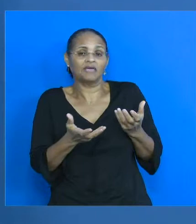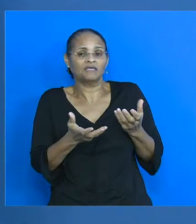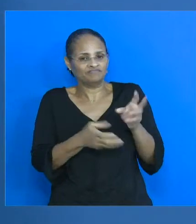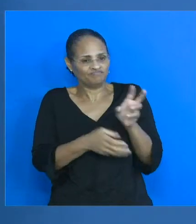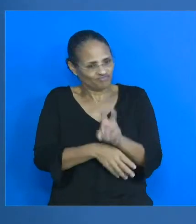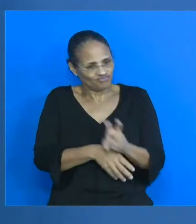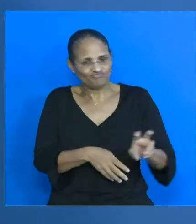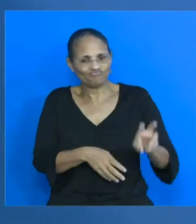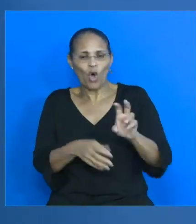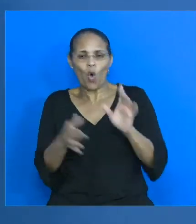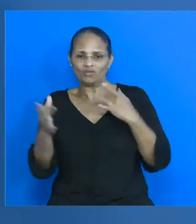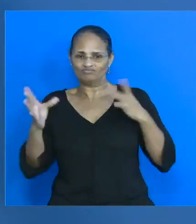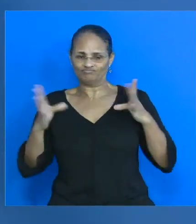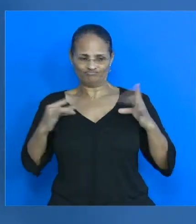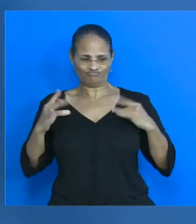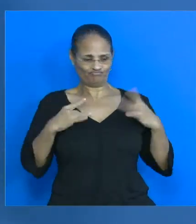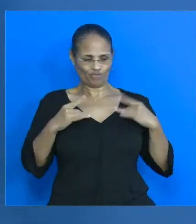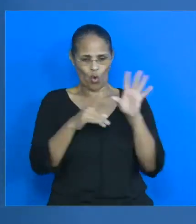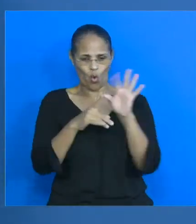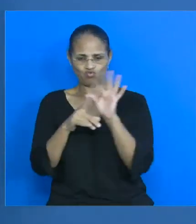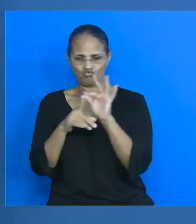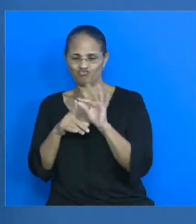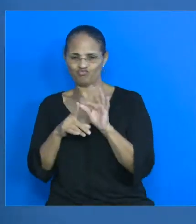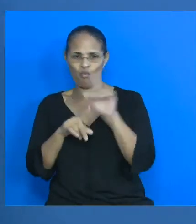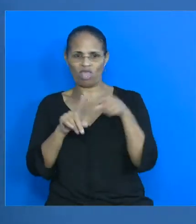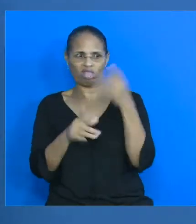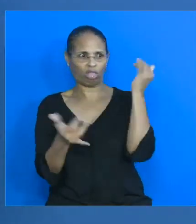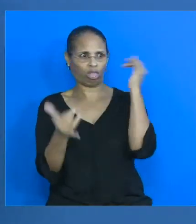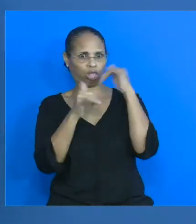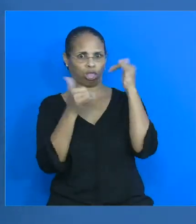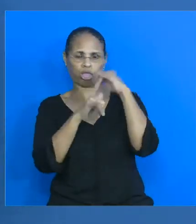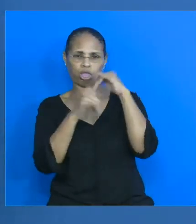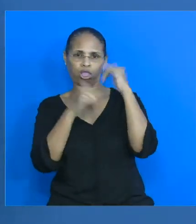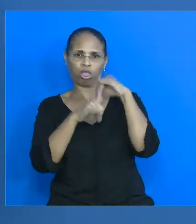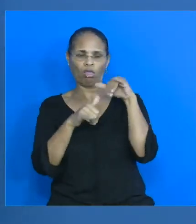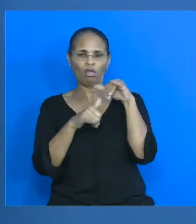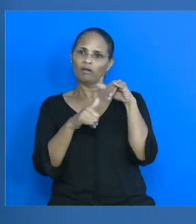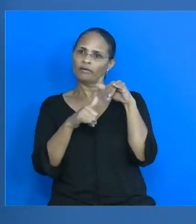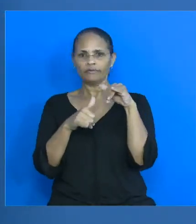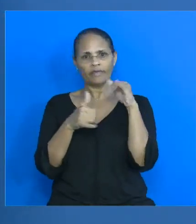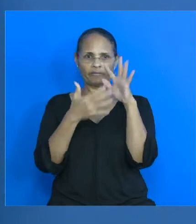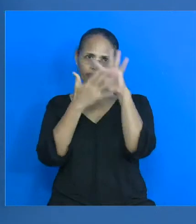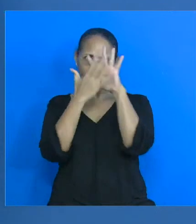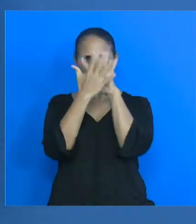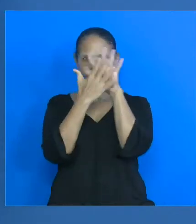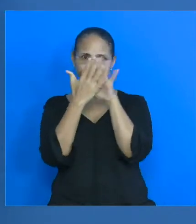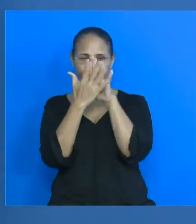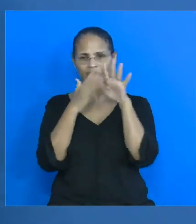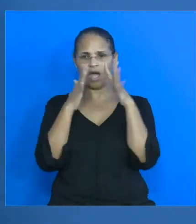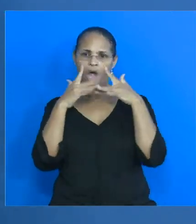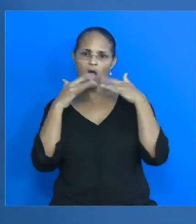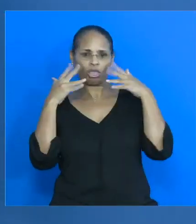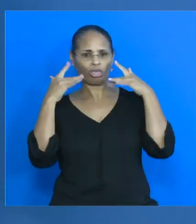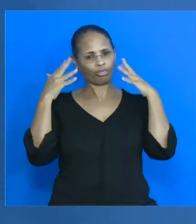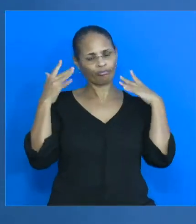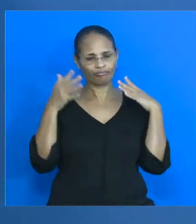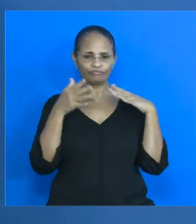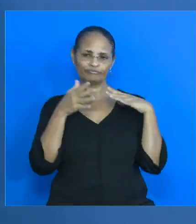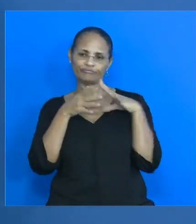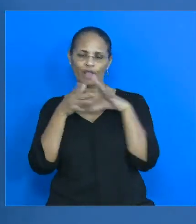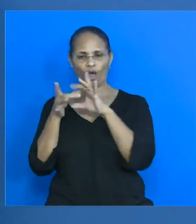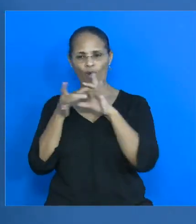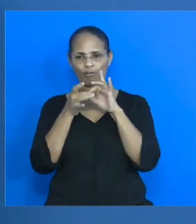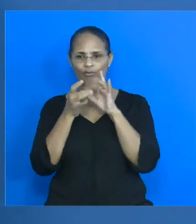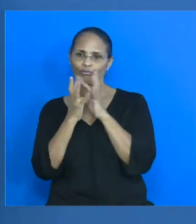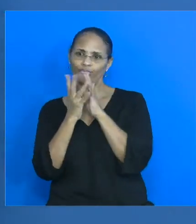transmission, because when people are consuming alcohol, they lose inhibitions, they become more friendly, close contact, et cetera, et cetera. So those are